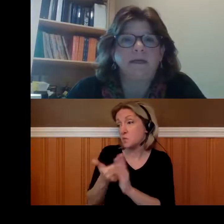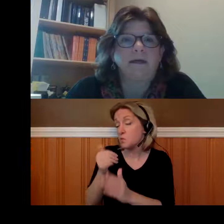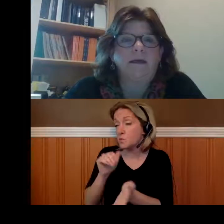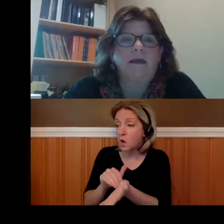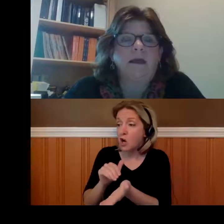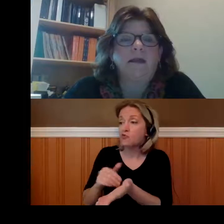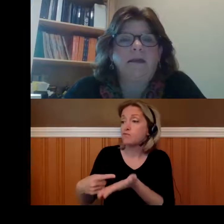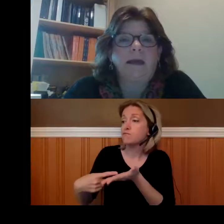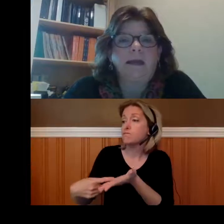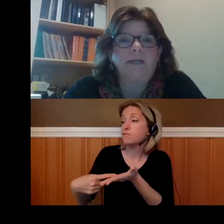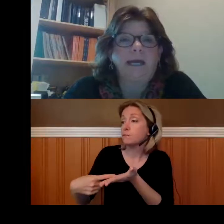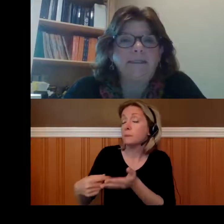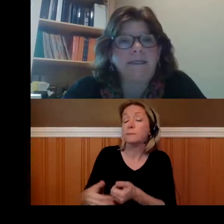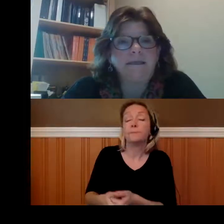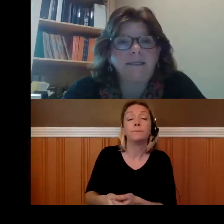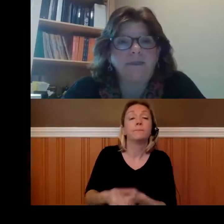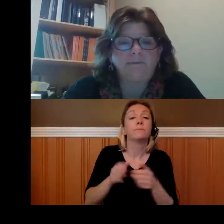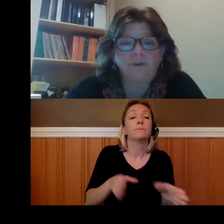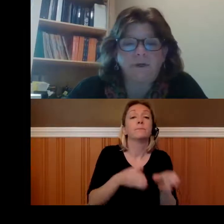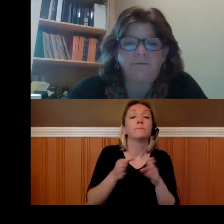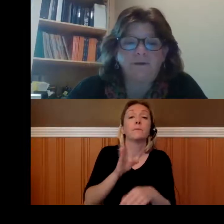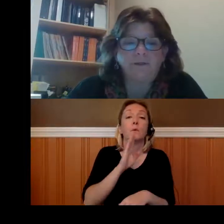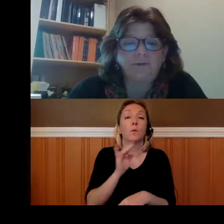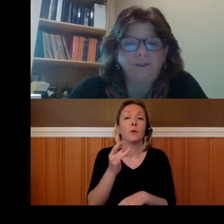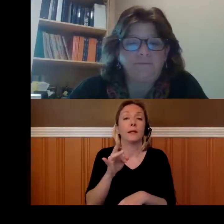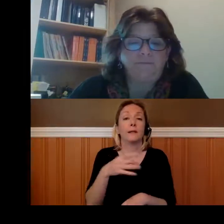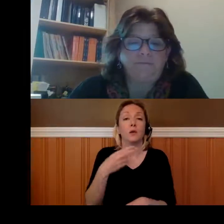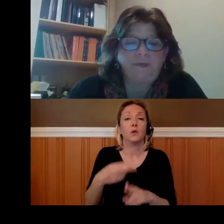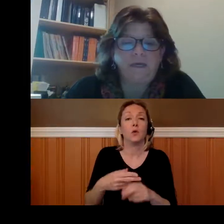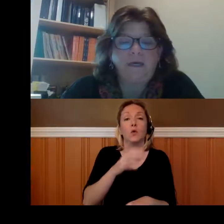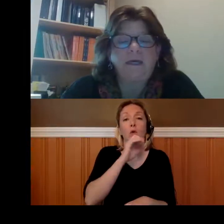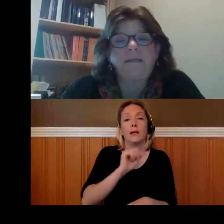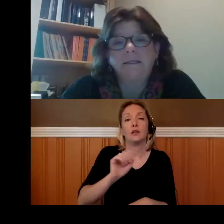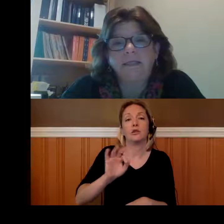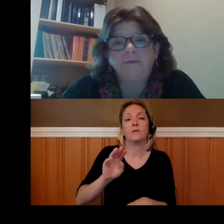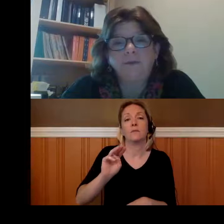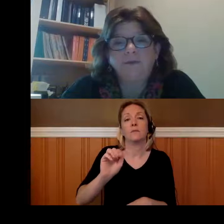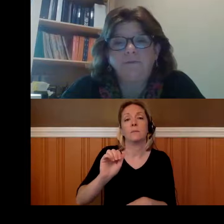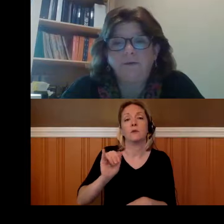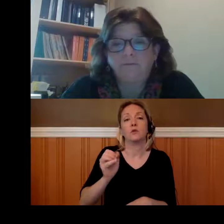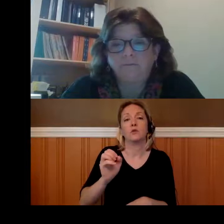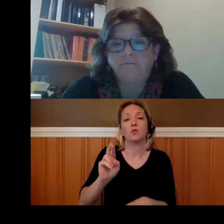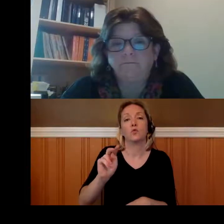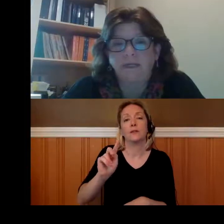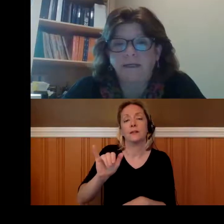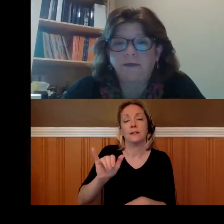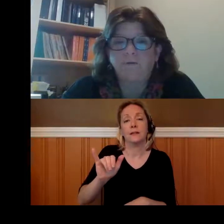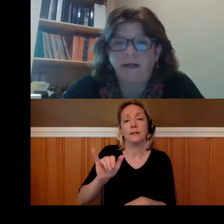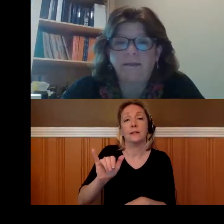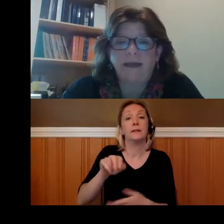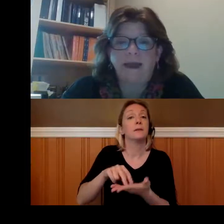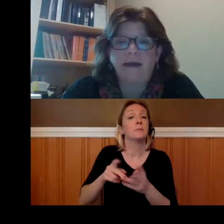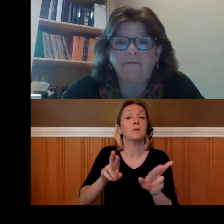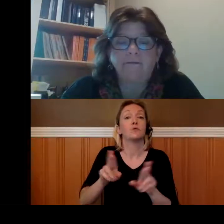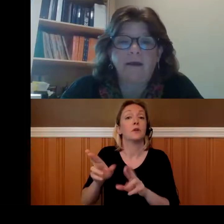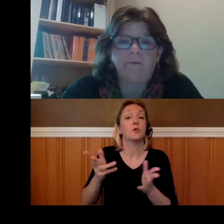At age 18 is age of majority for our children. They need to register to vote. That's a right that they have,